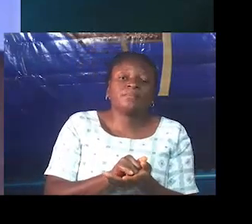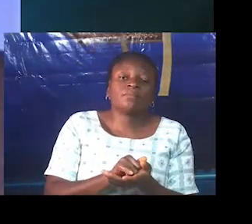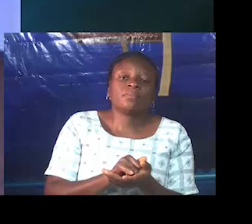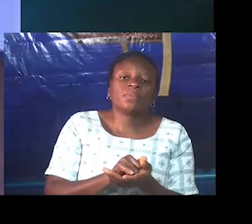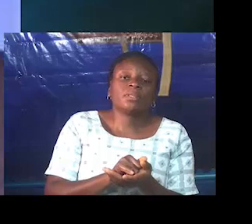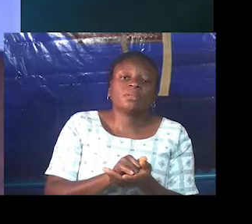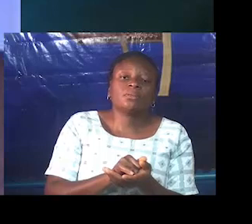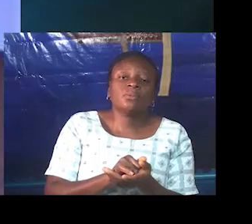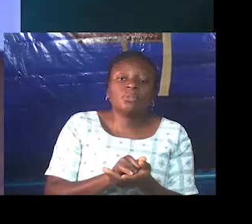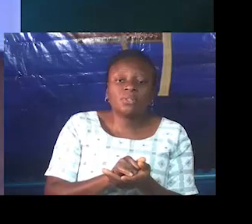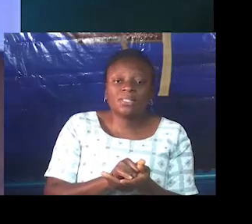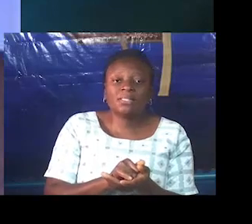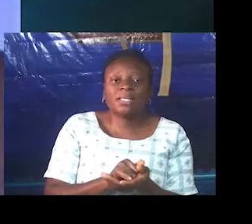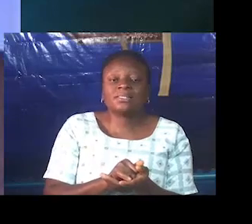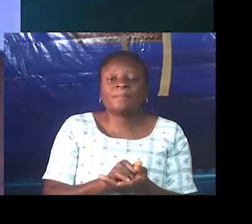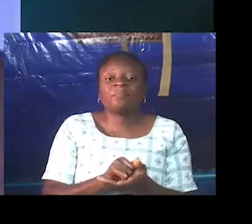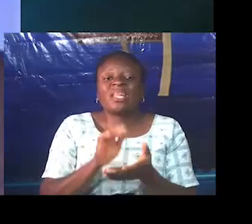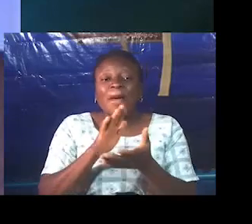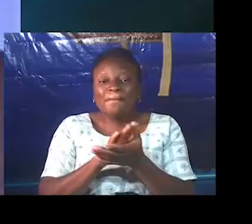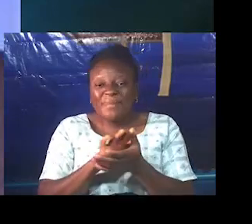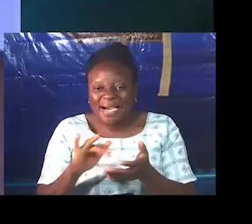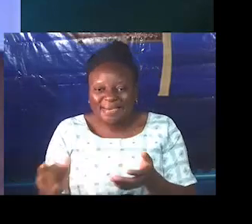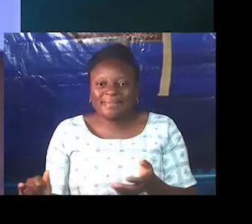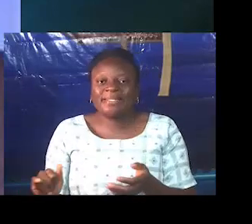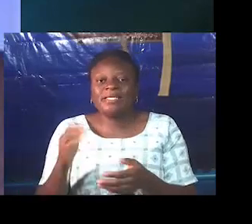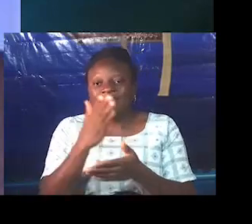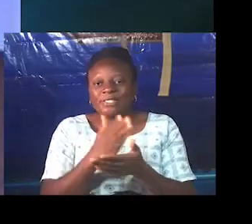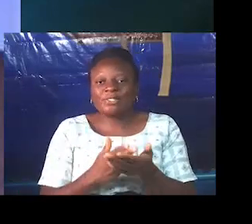quickly. Colossians 3 and verse 10 and 11.